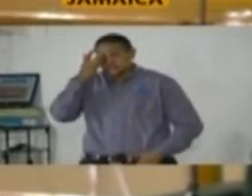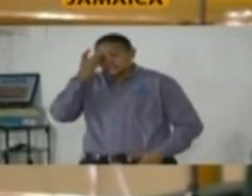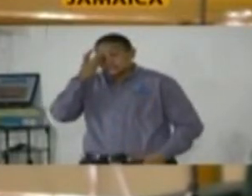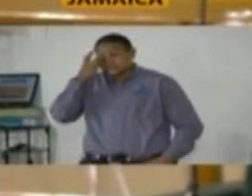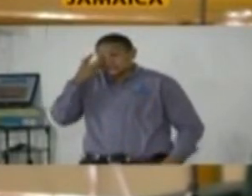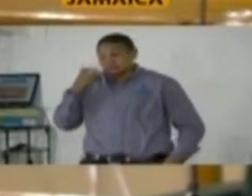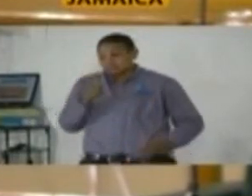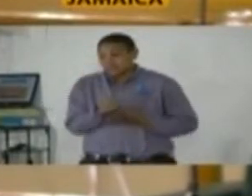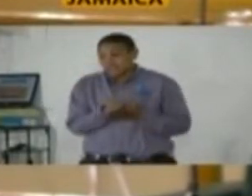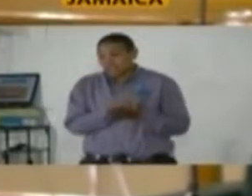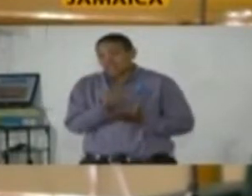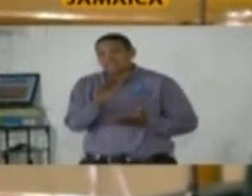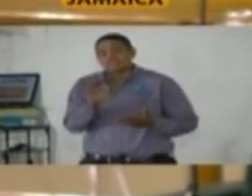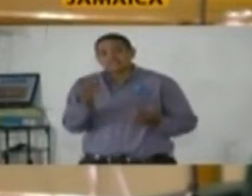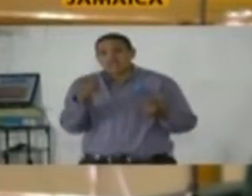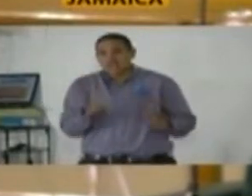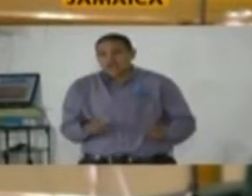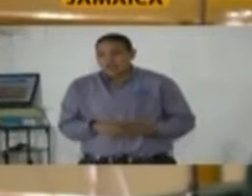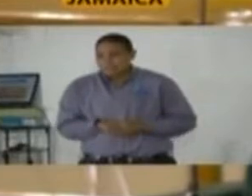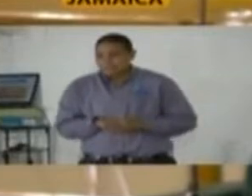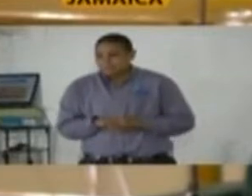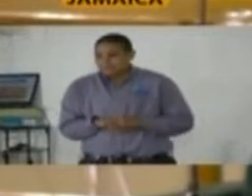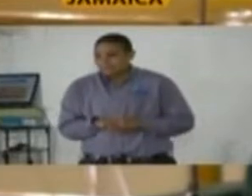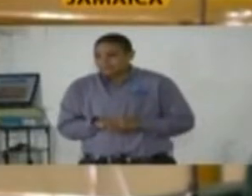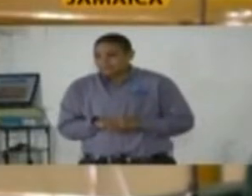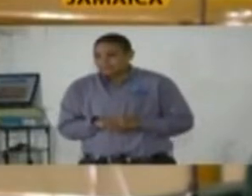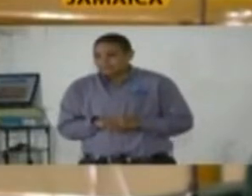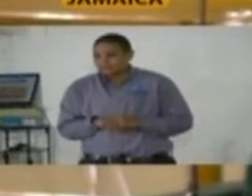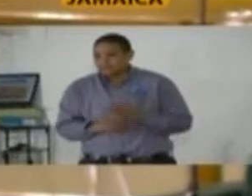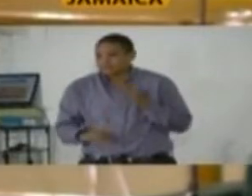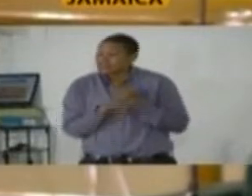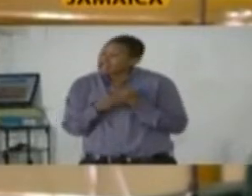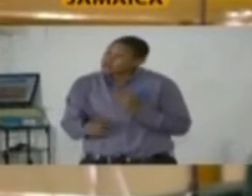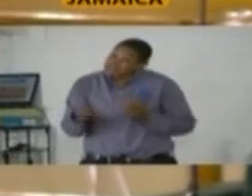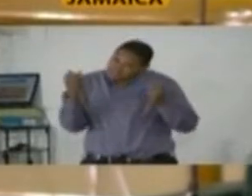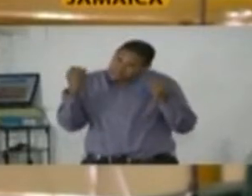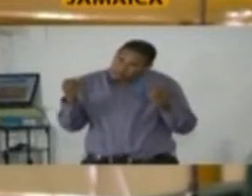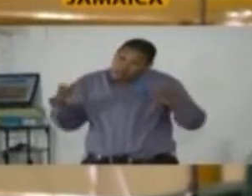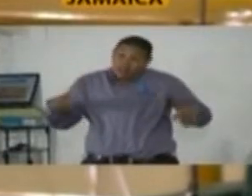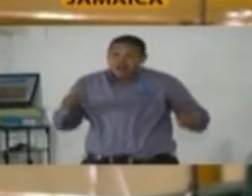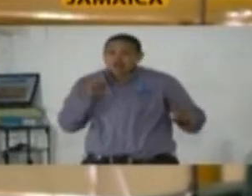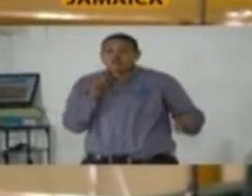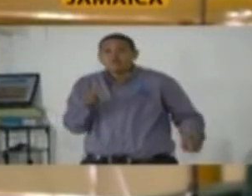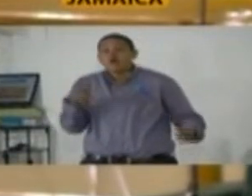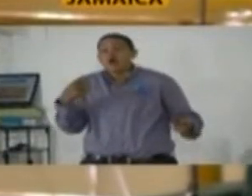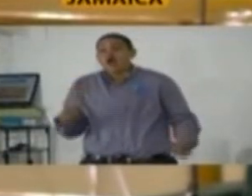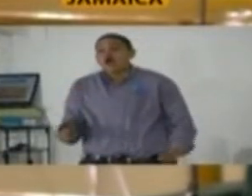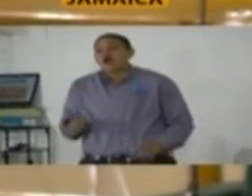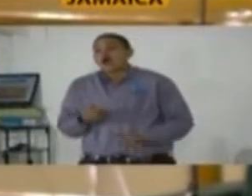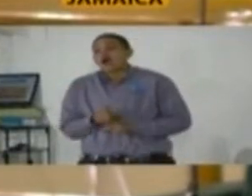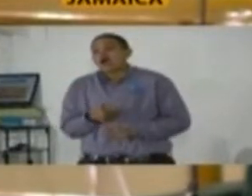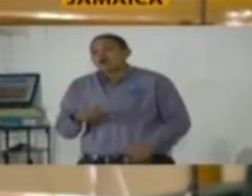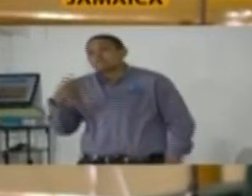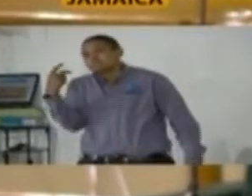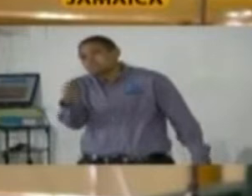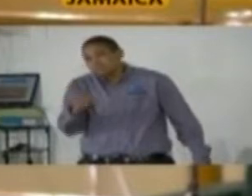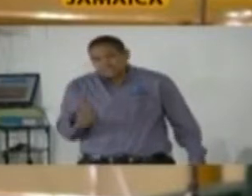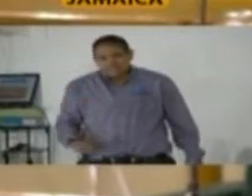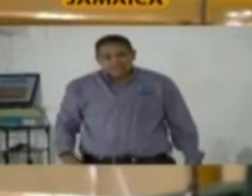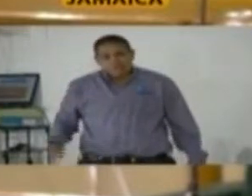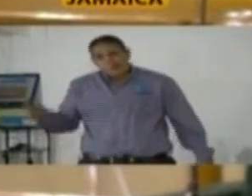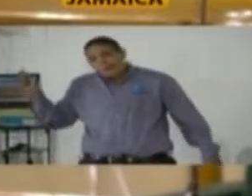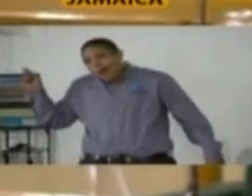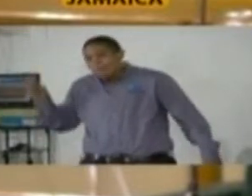Services Agencies, CPFSA. Add to this the many unreported instances of slapping, beating with an